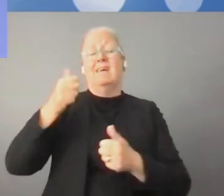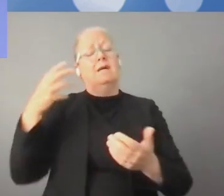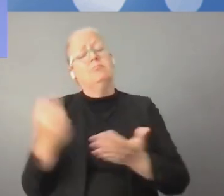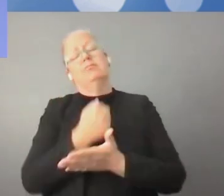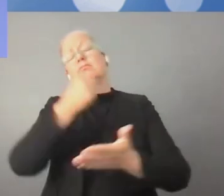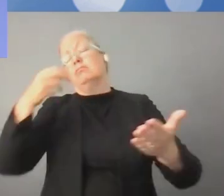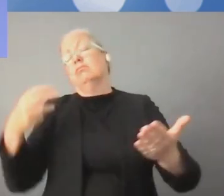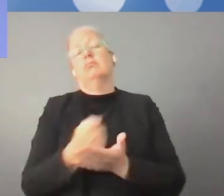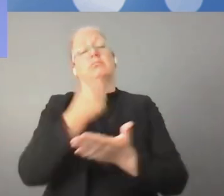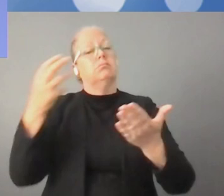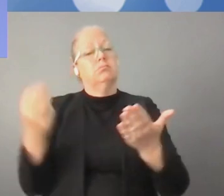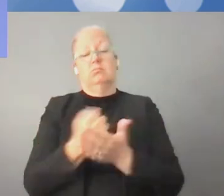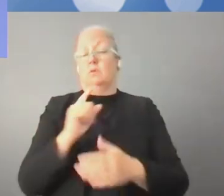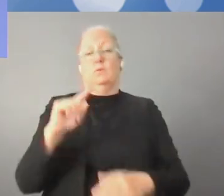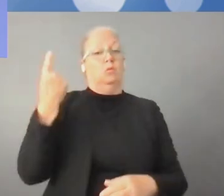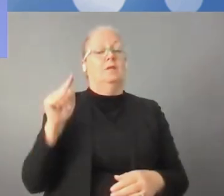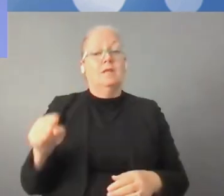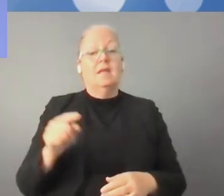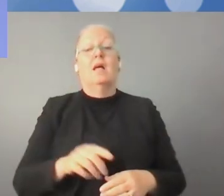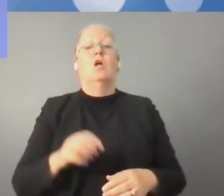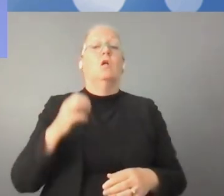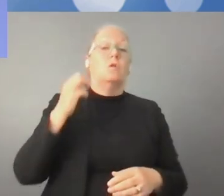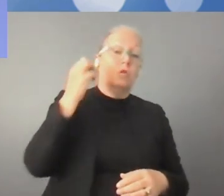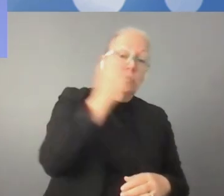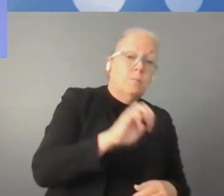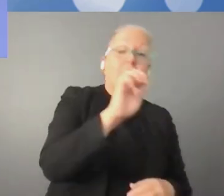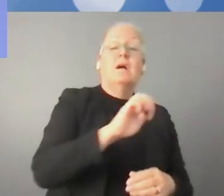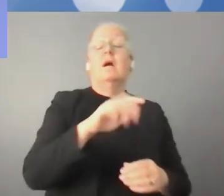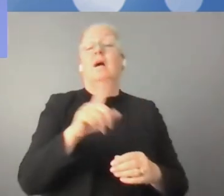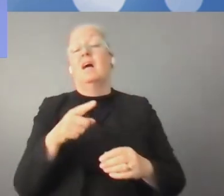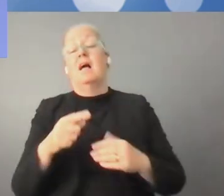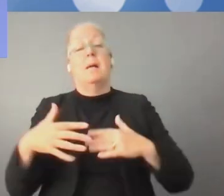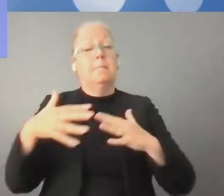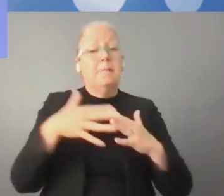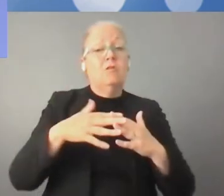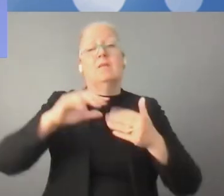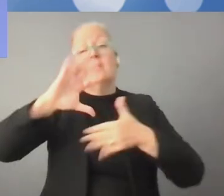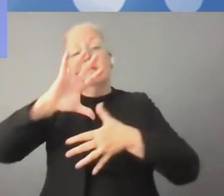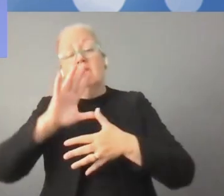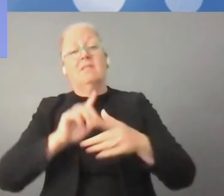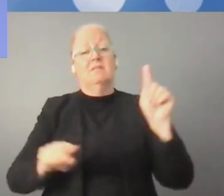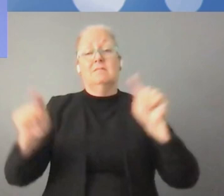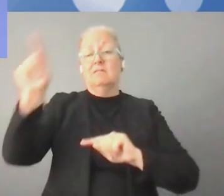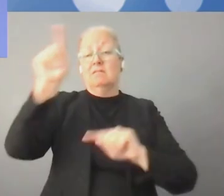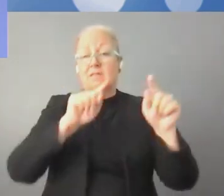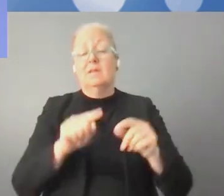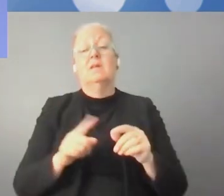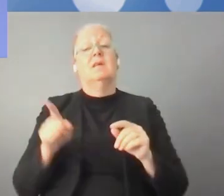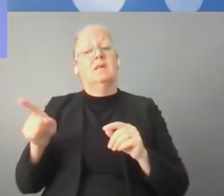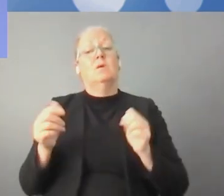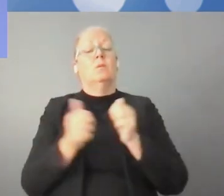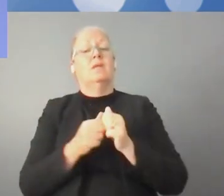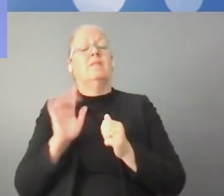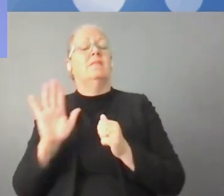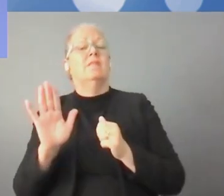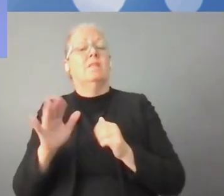prestigious halls in Europe, Asia, and both Americas. Recently, together with his wife, they founded Apasio and Apasimo, a